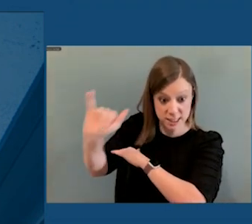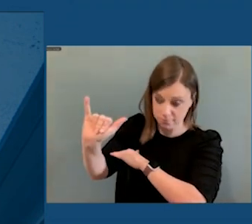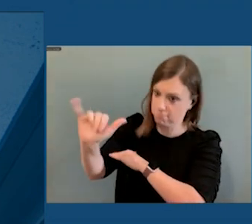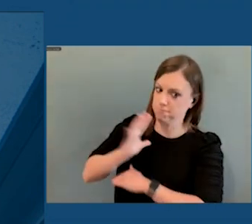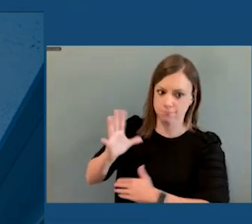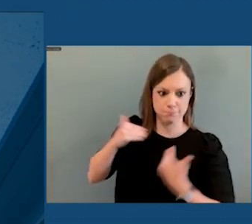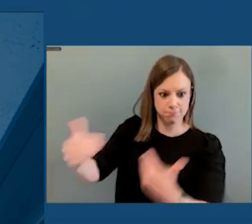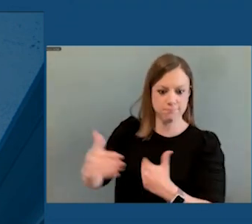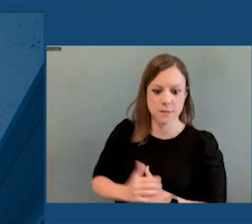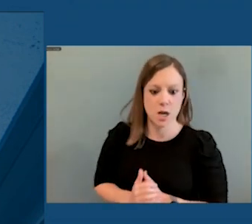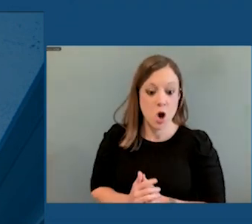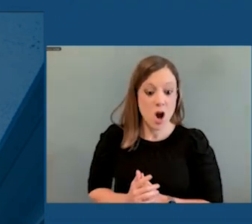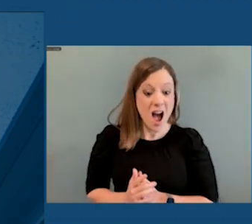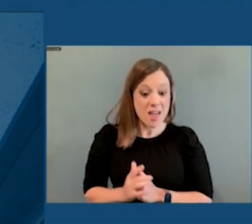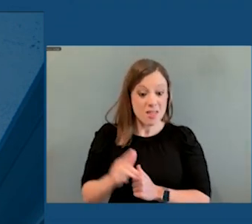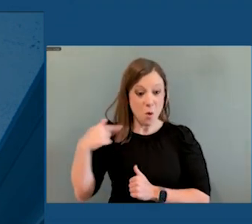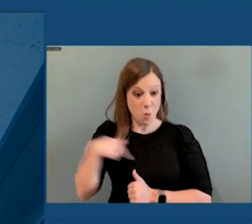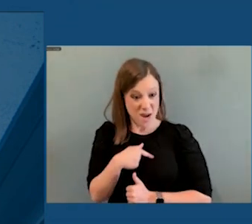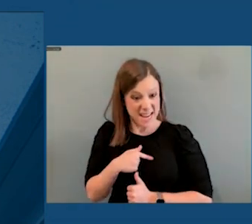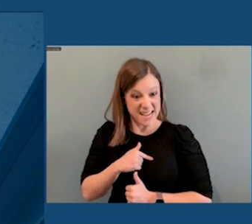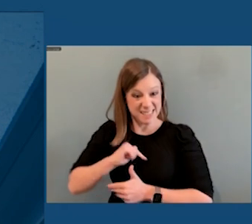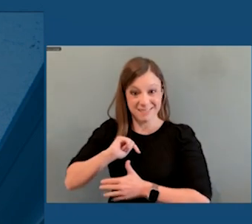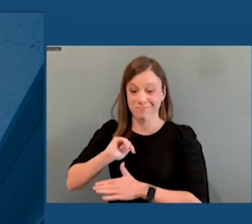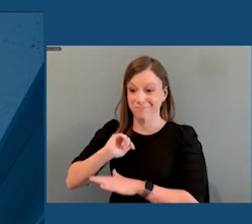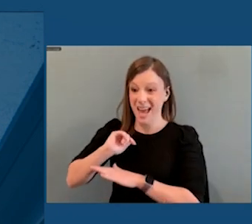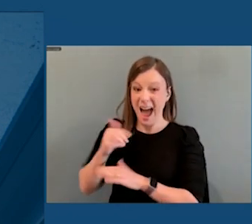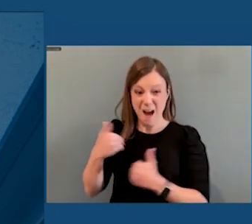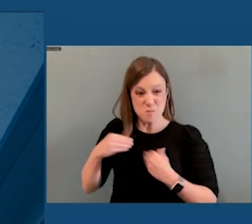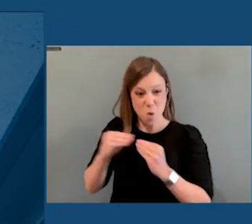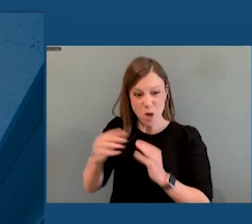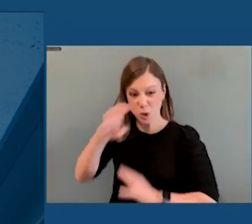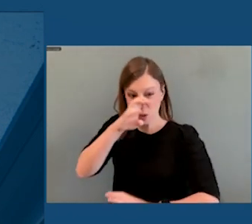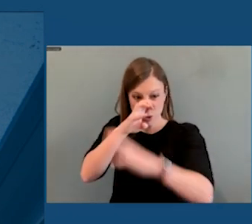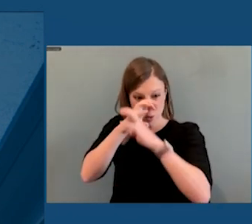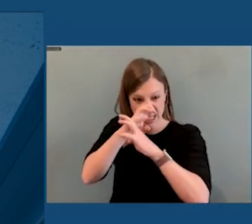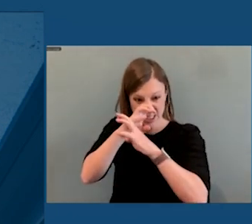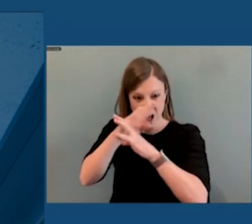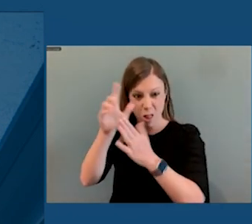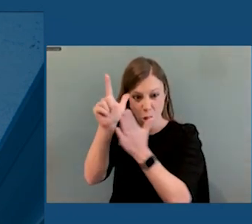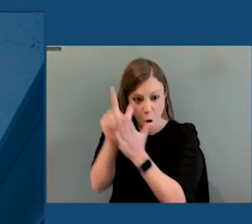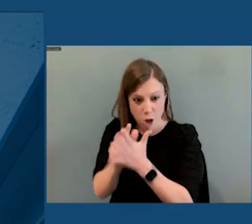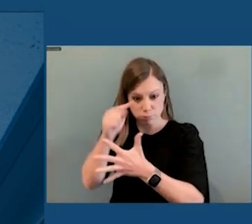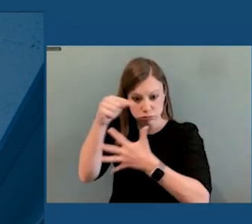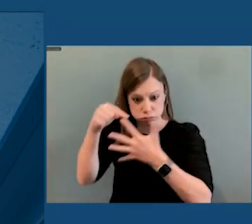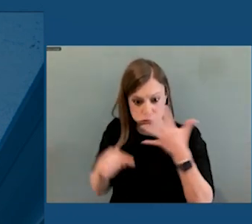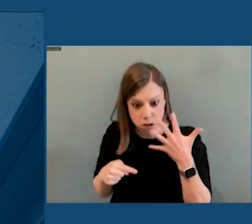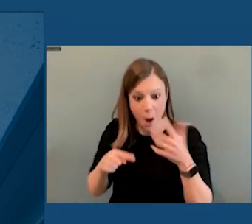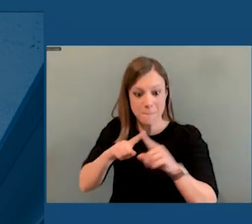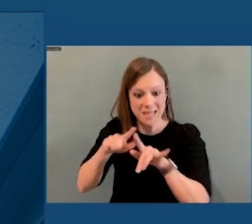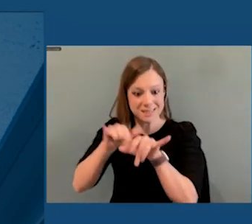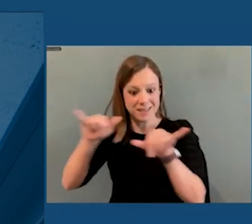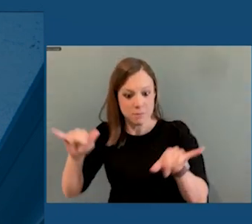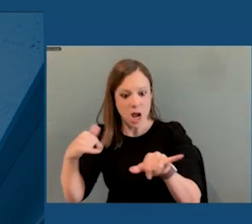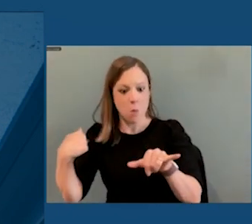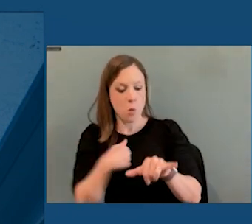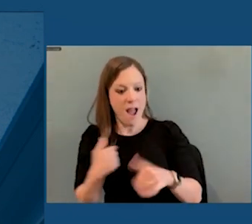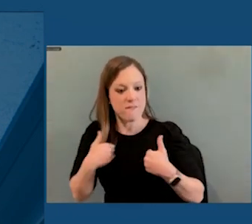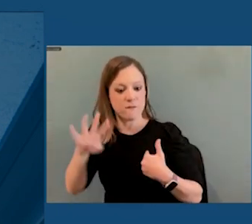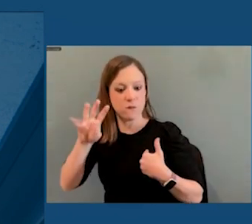million to establish dedicated retail theft teams within the state police, in DA's offices and